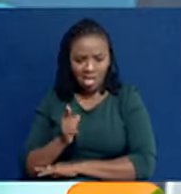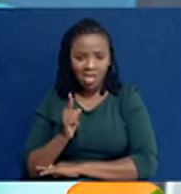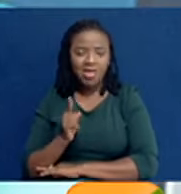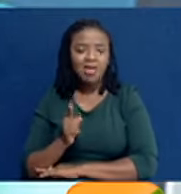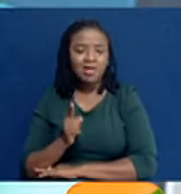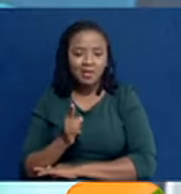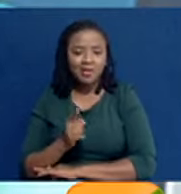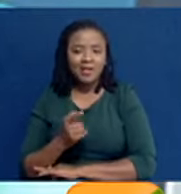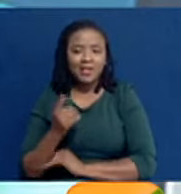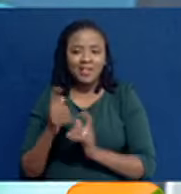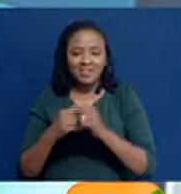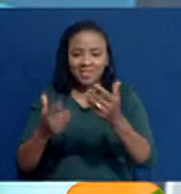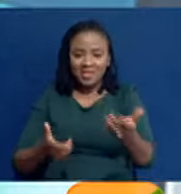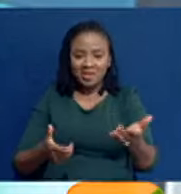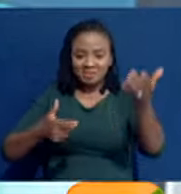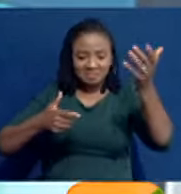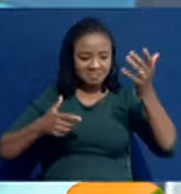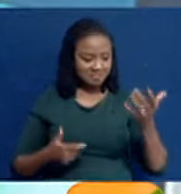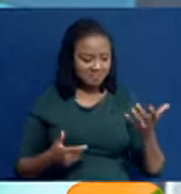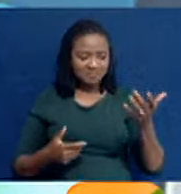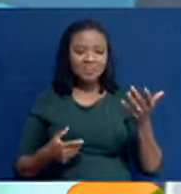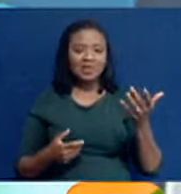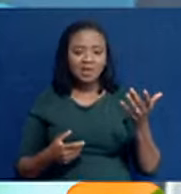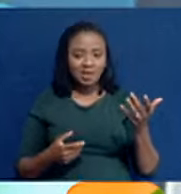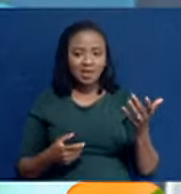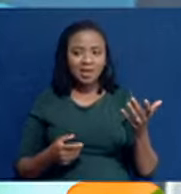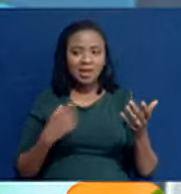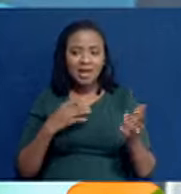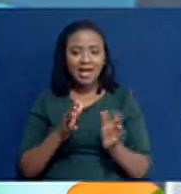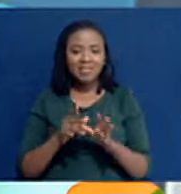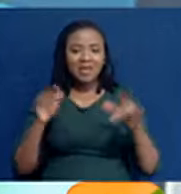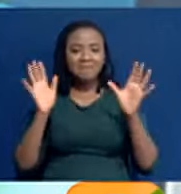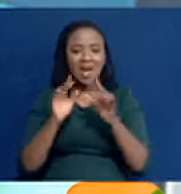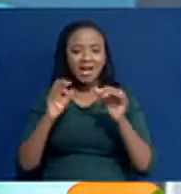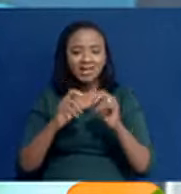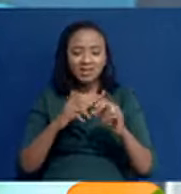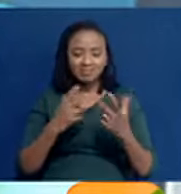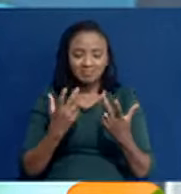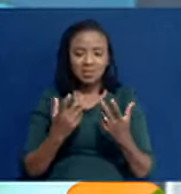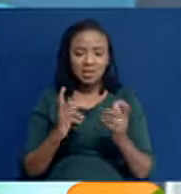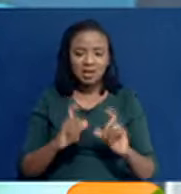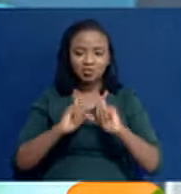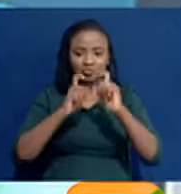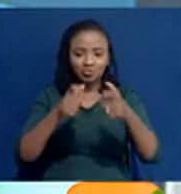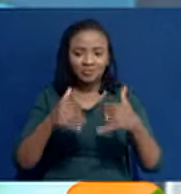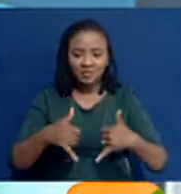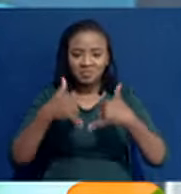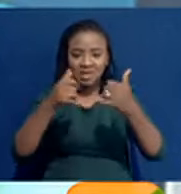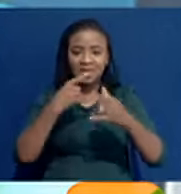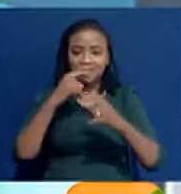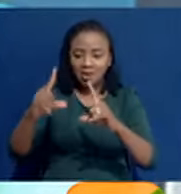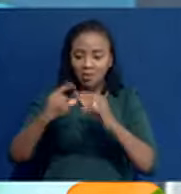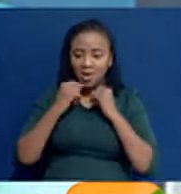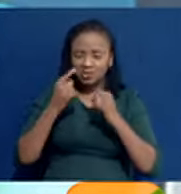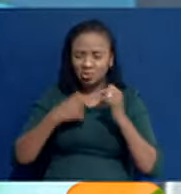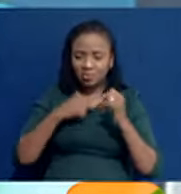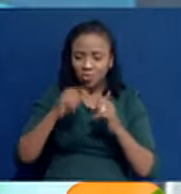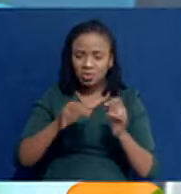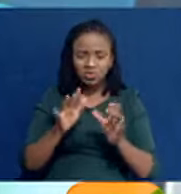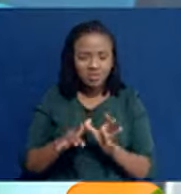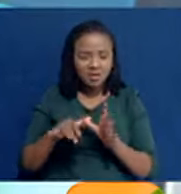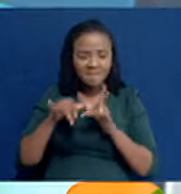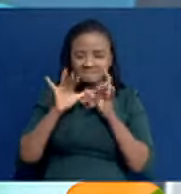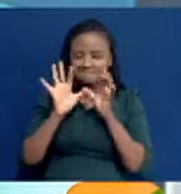bird eagle. And they told me to fly high and high like an eagle and never get tired